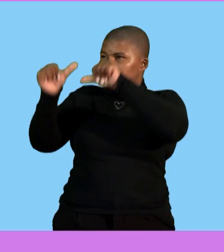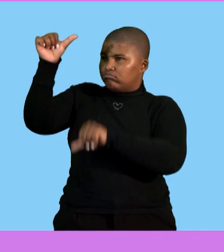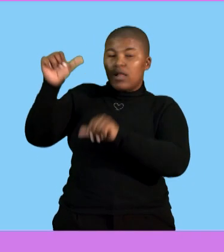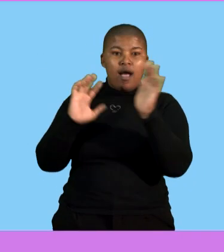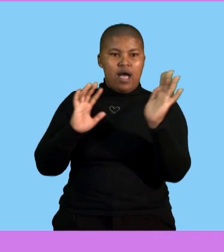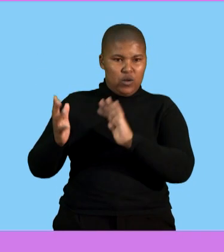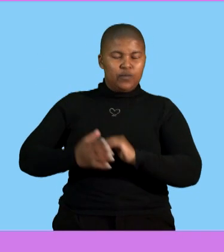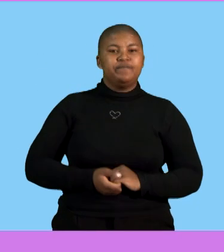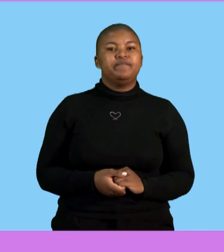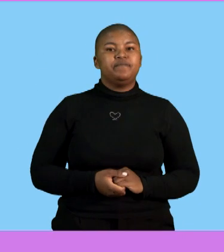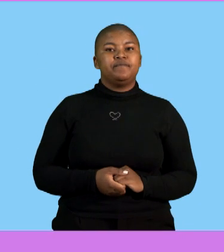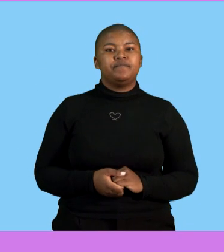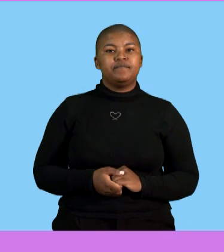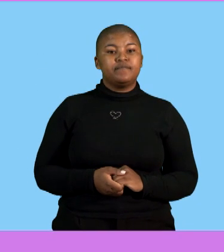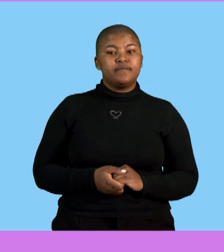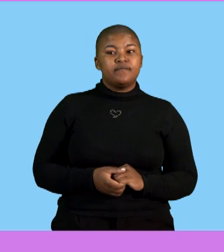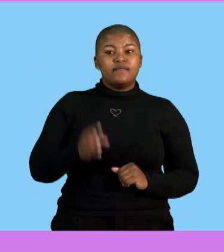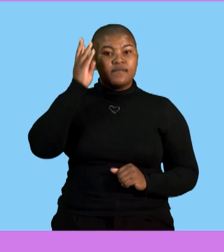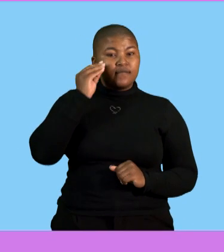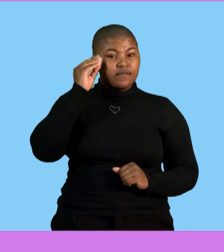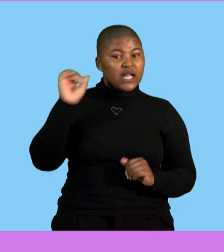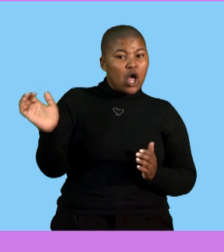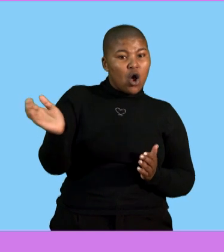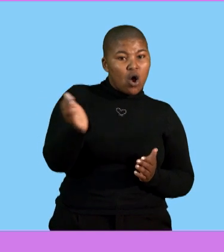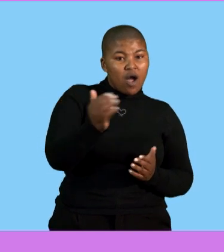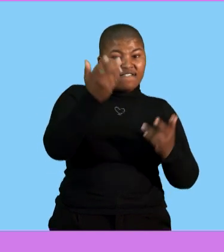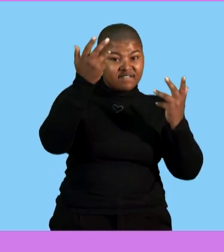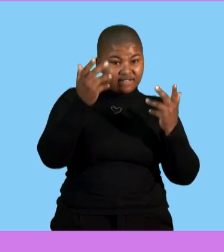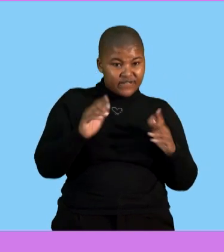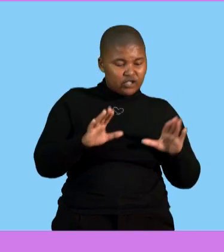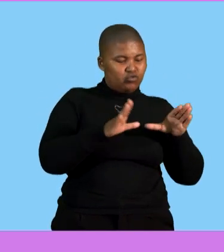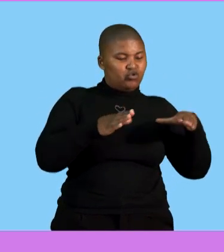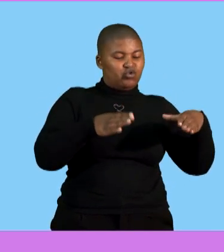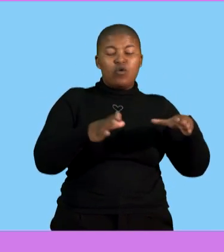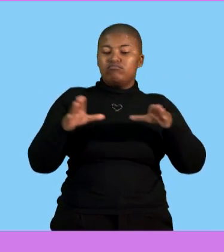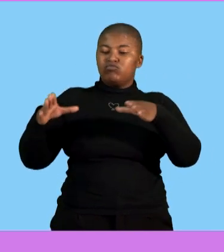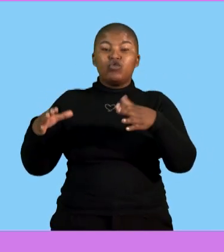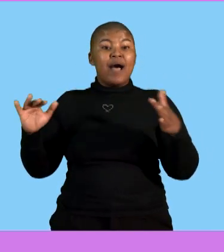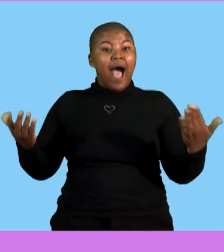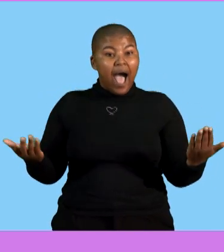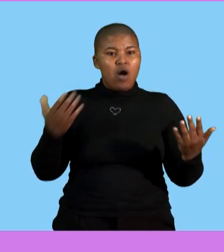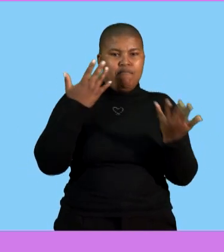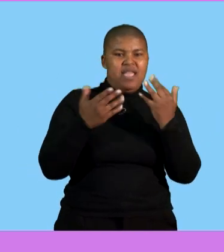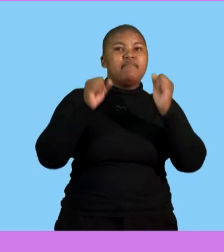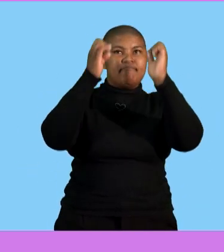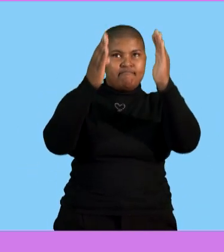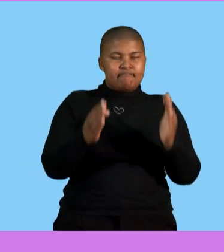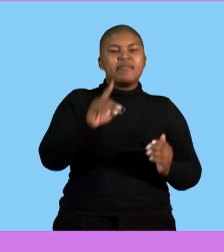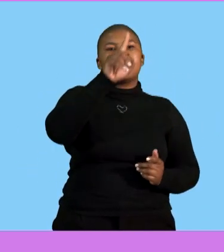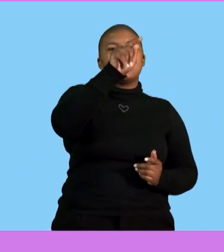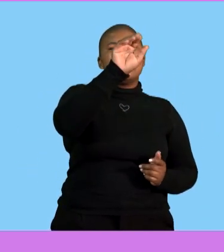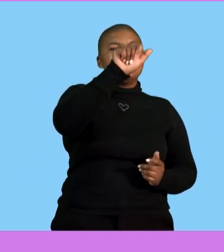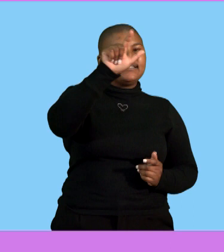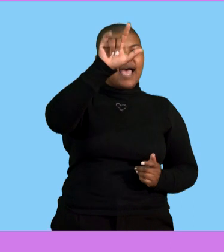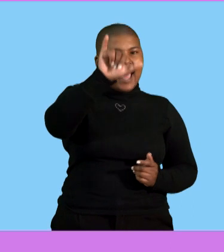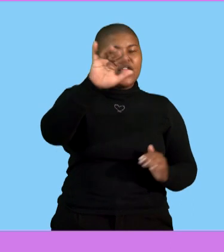as a continuous data. Data collected can be grouped using intervals in frequency and